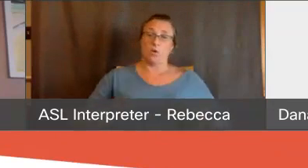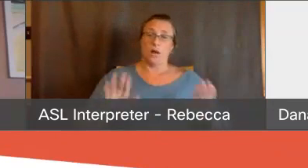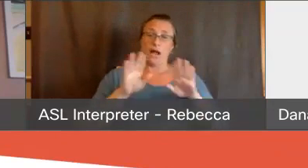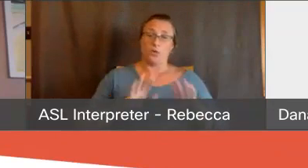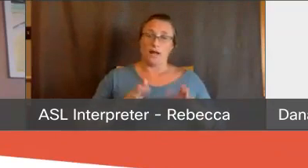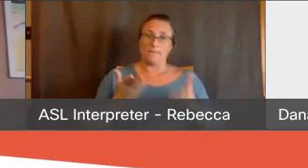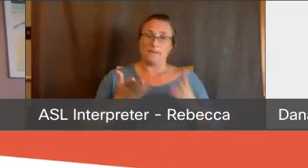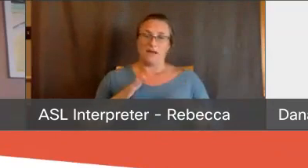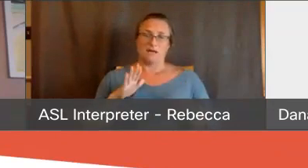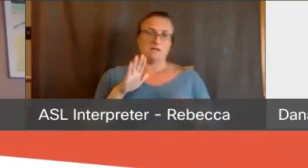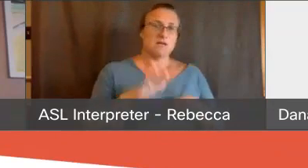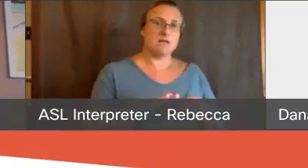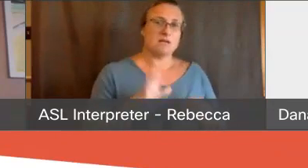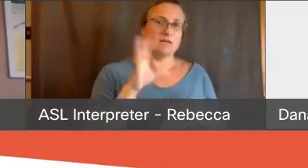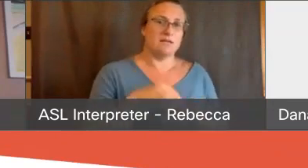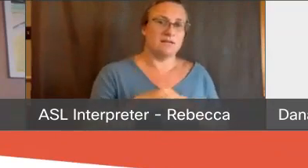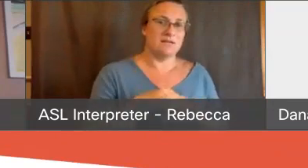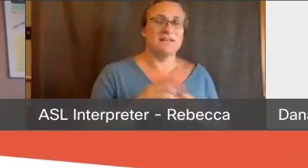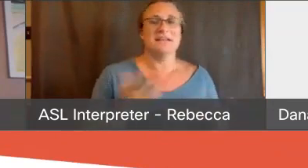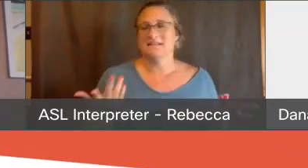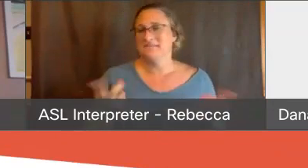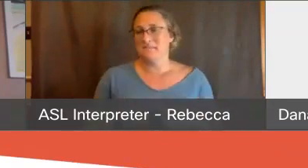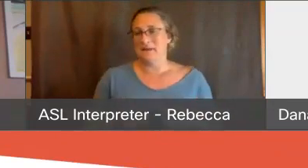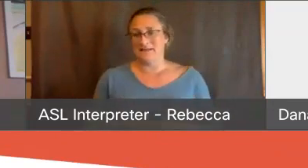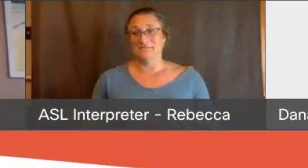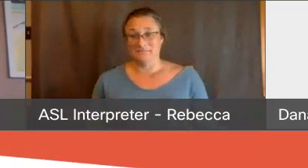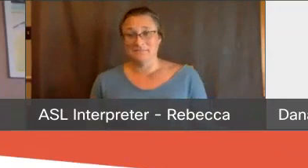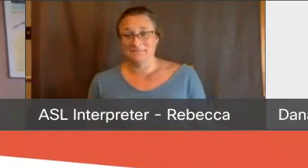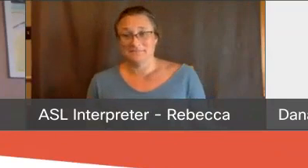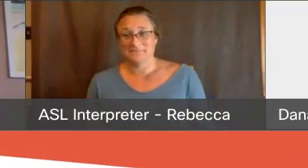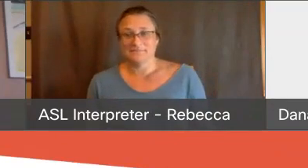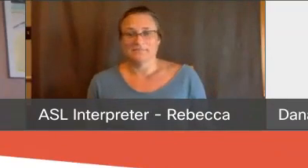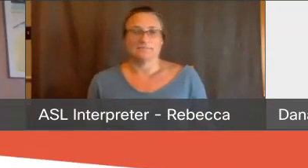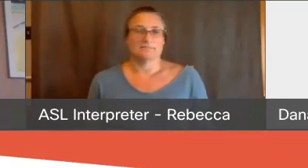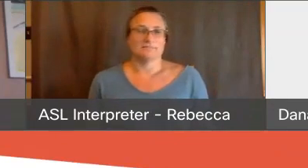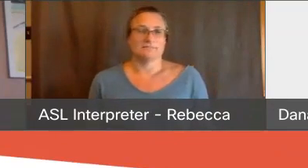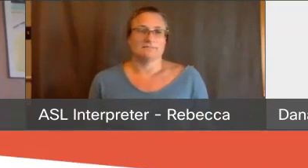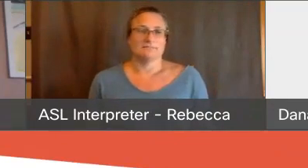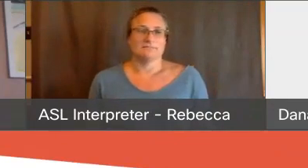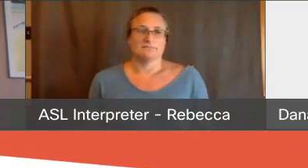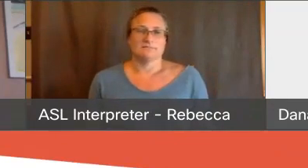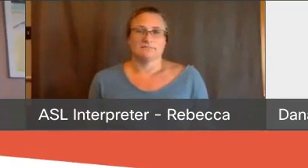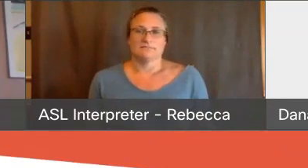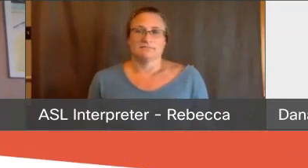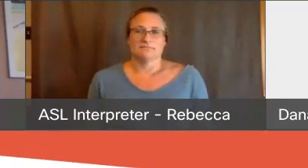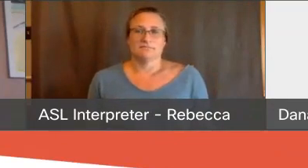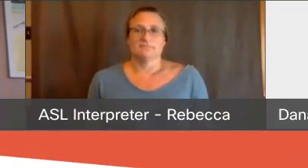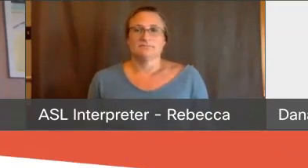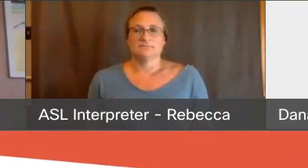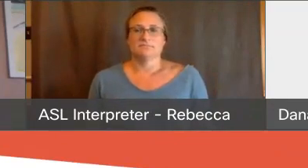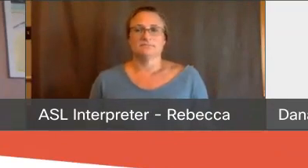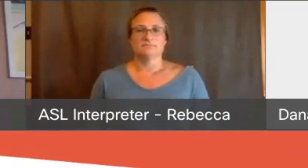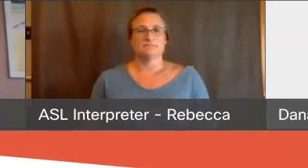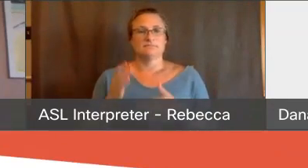bring words to something that someone else is experiencing. So that's another powerful tool, I think. On